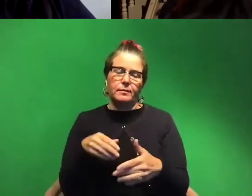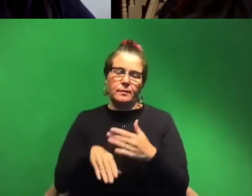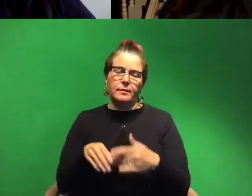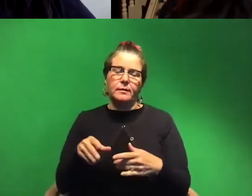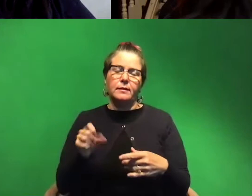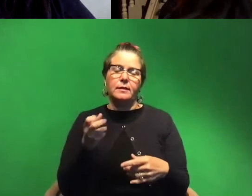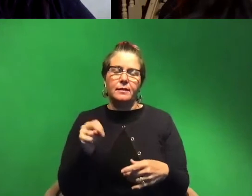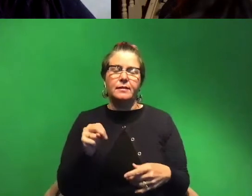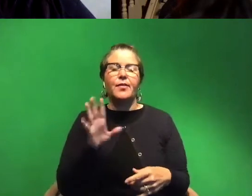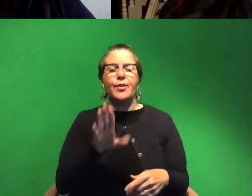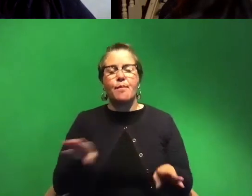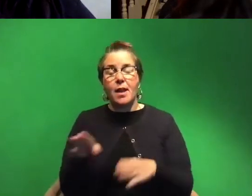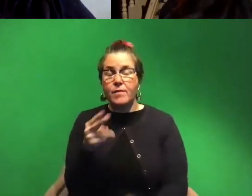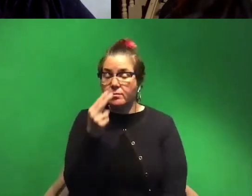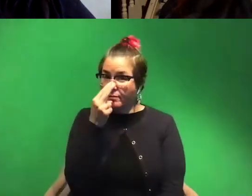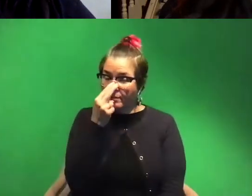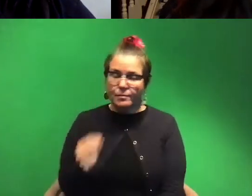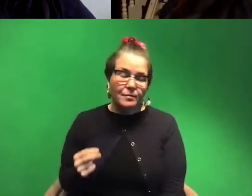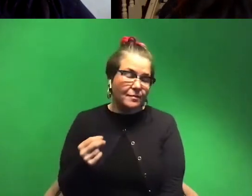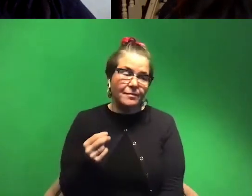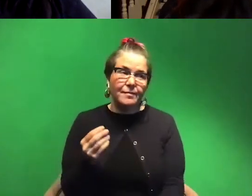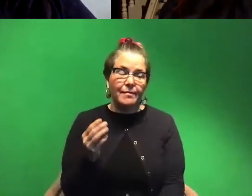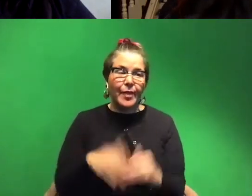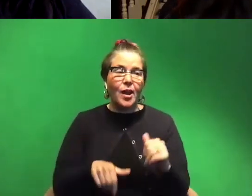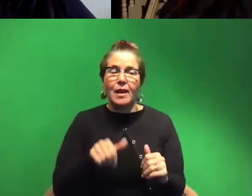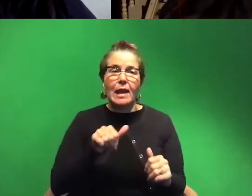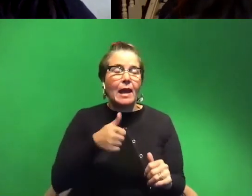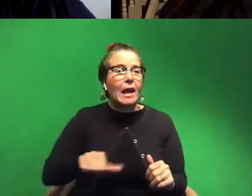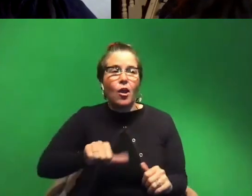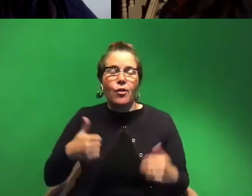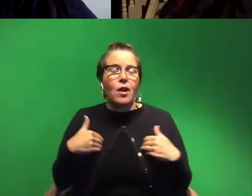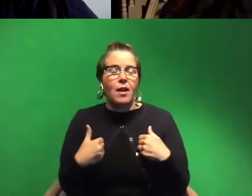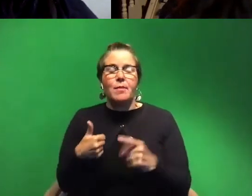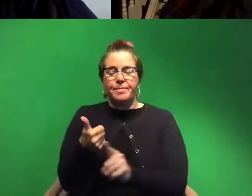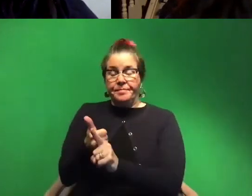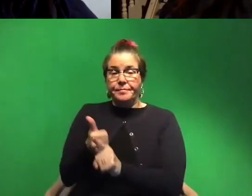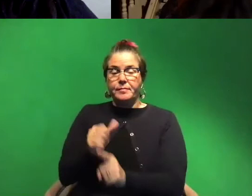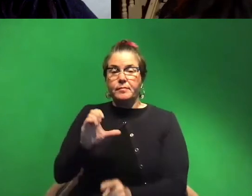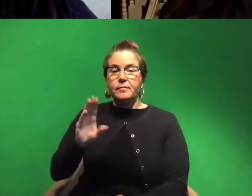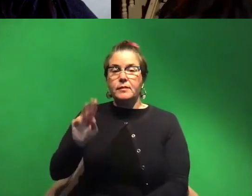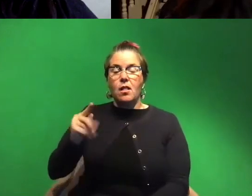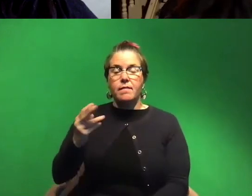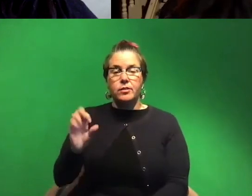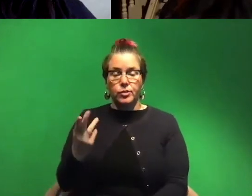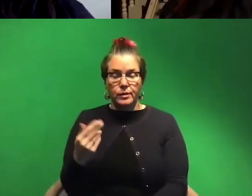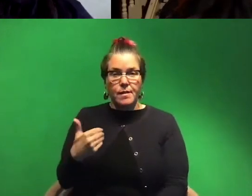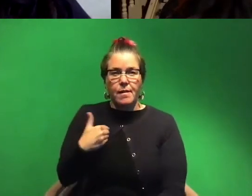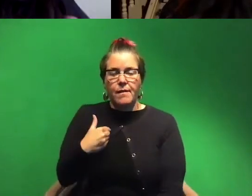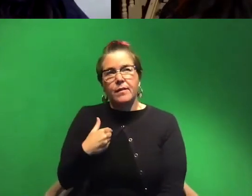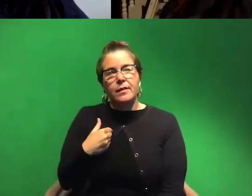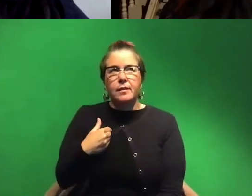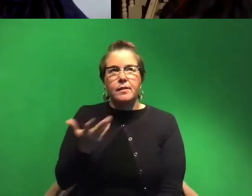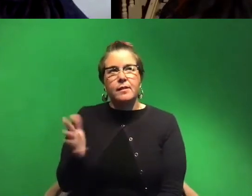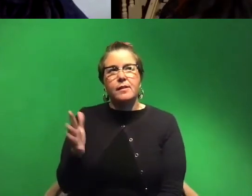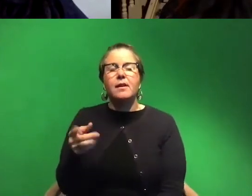is hilarious, more so than I think almost any animal. The cuttlefish have, if we talk, just to segue